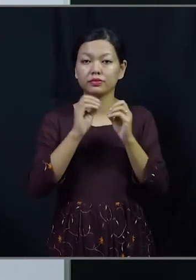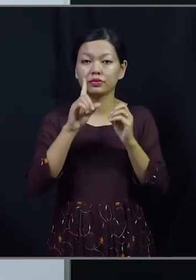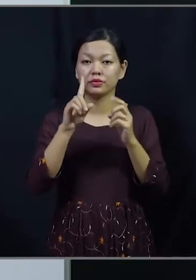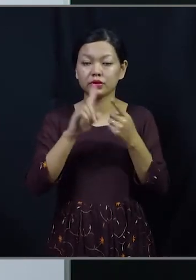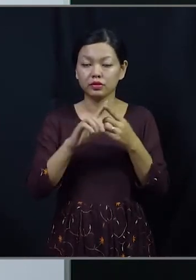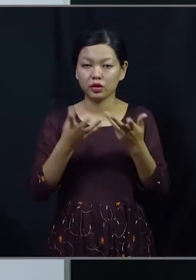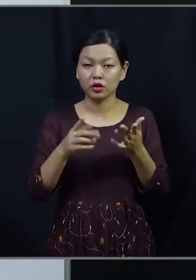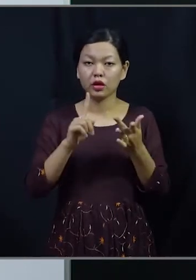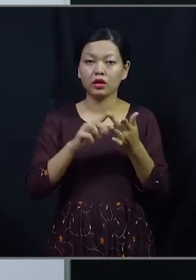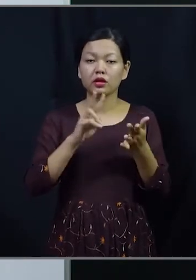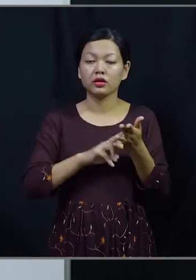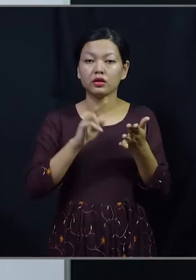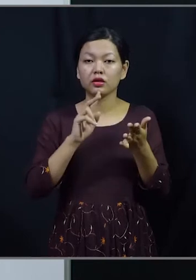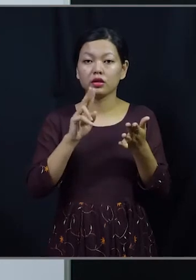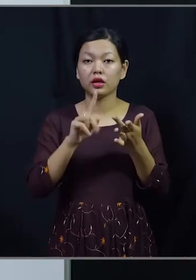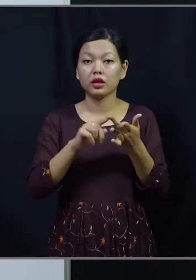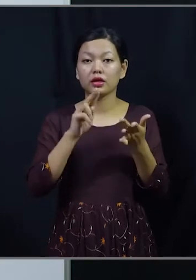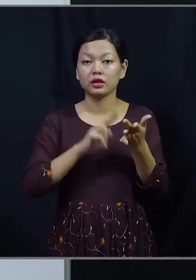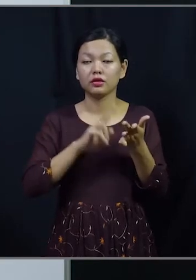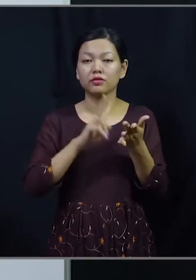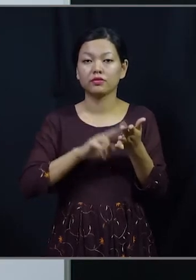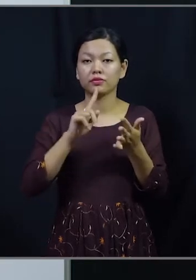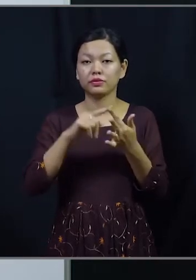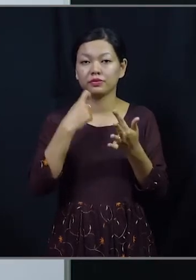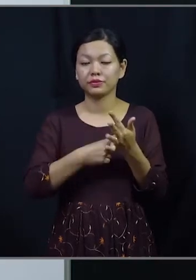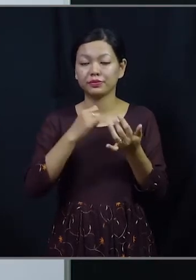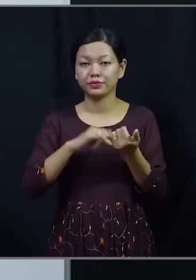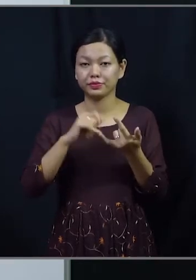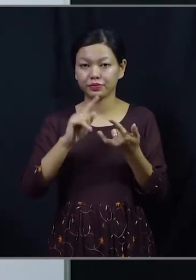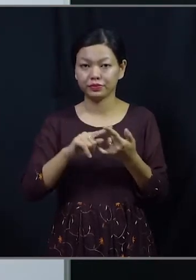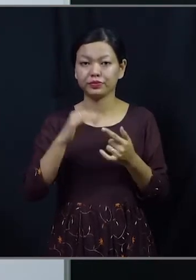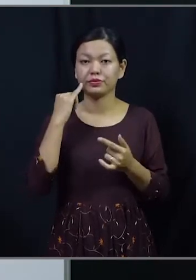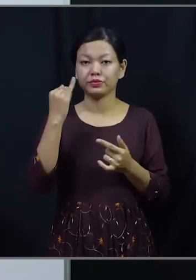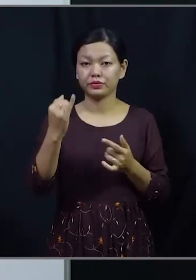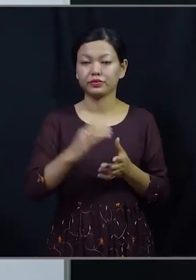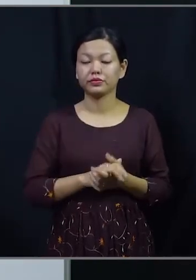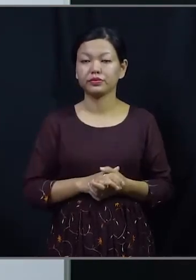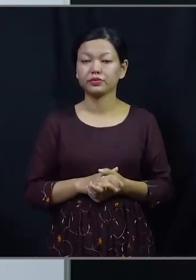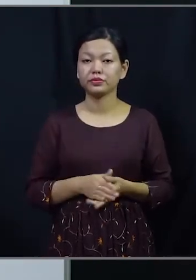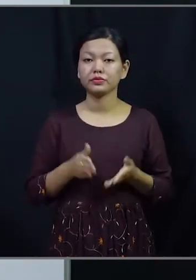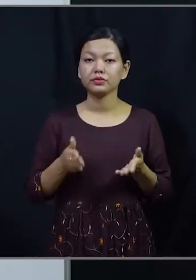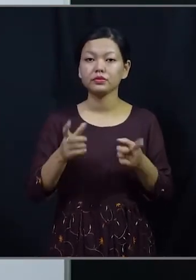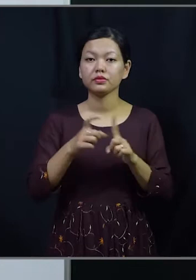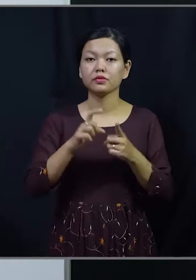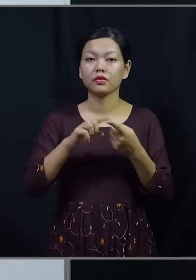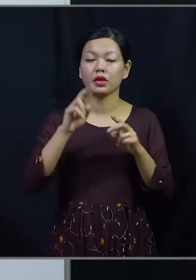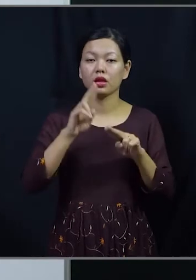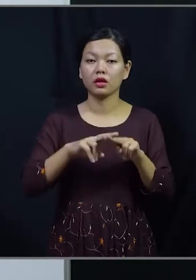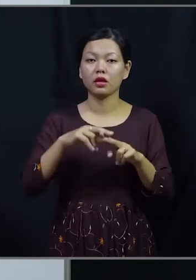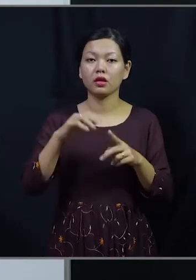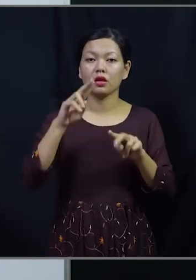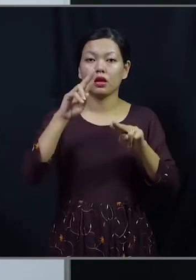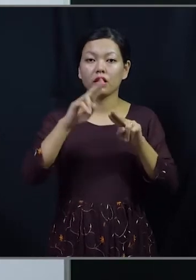otherwise you can denote this G as F inverse also. Okay, F inverse. Here if you define fx equal to